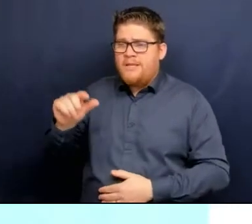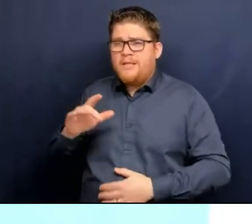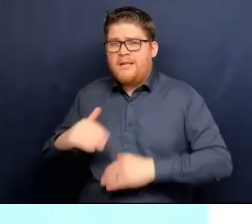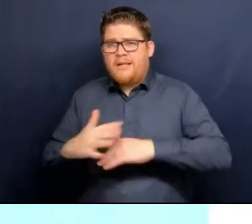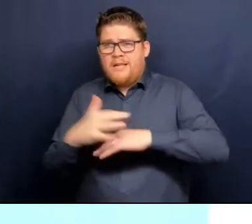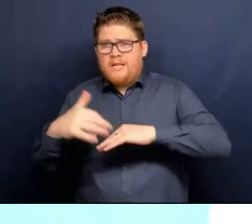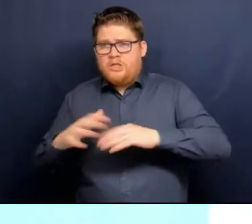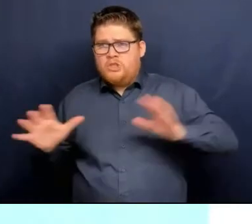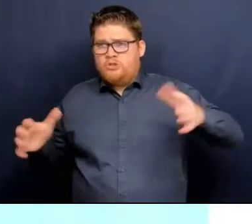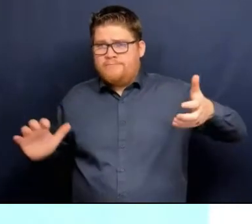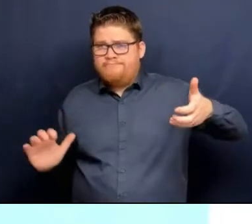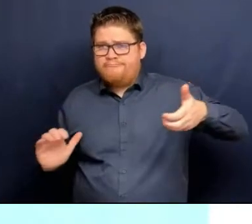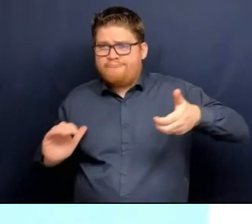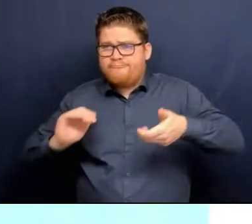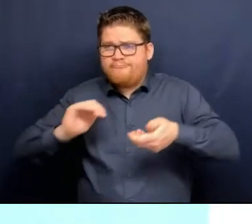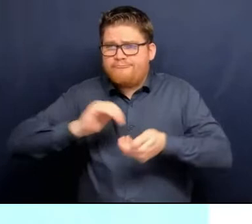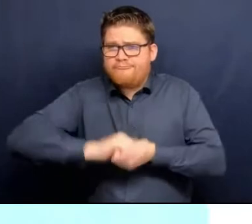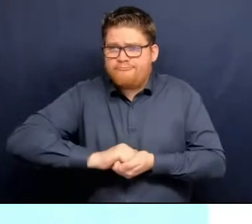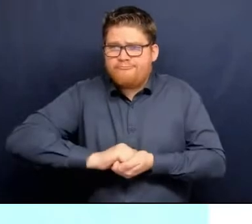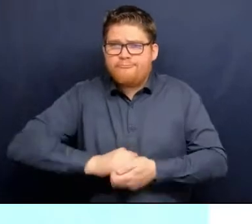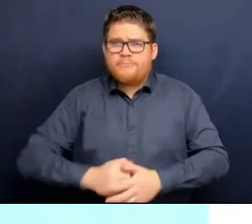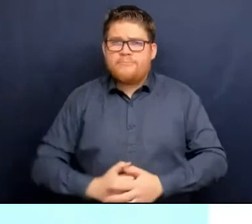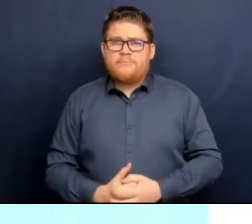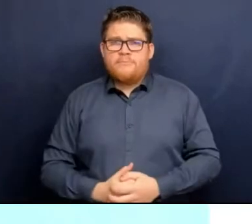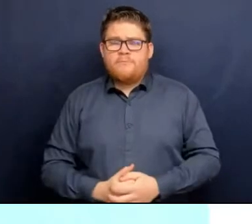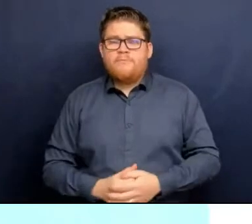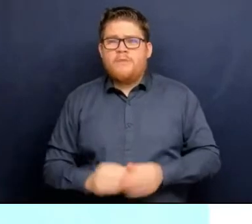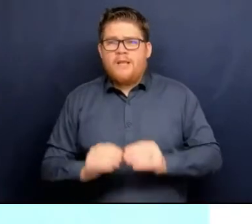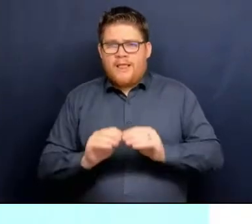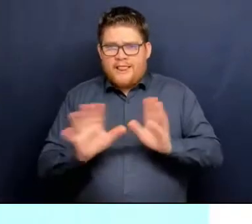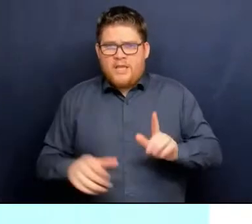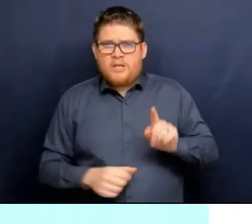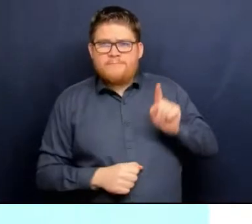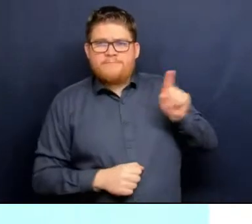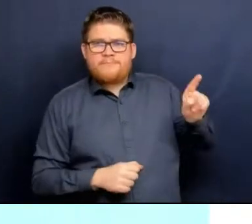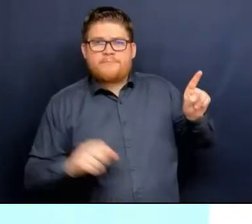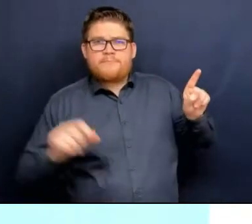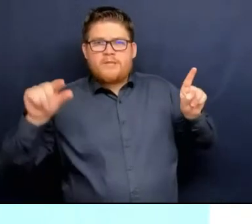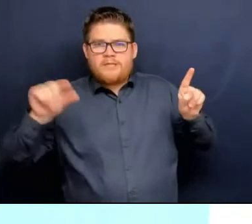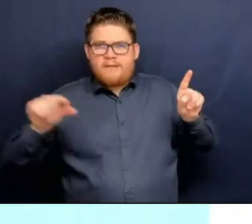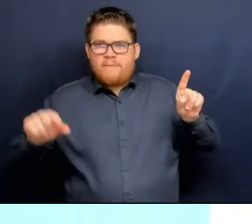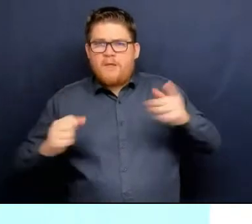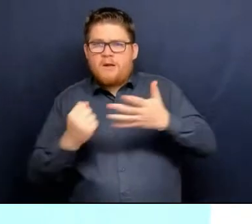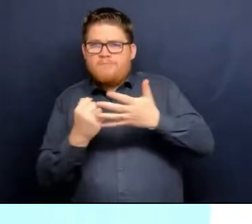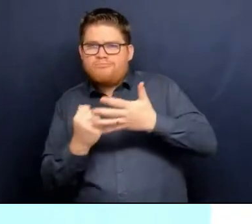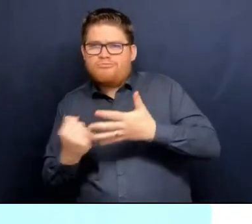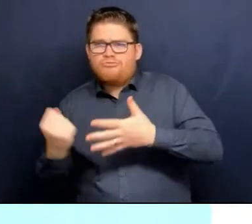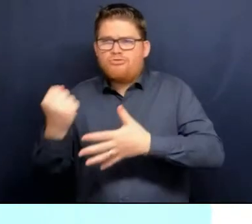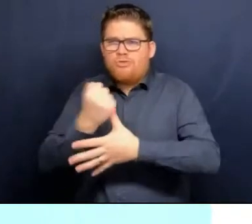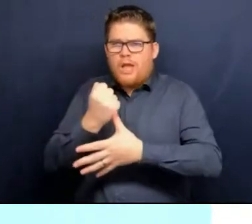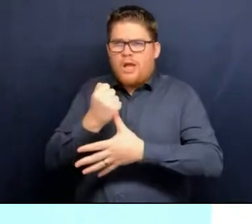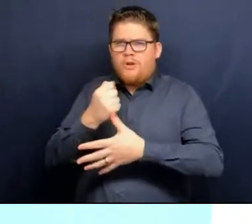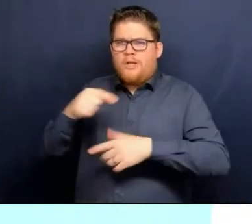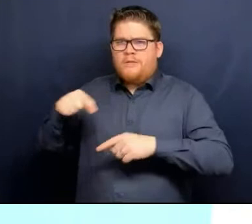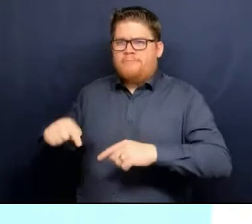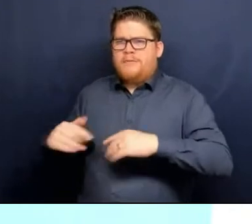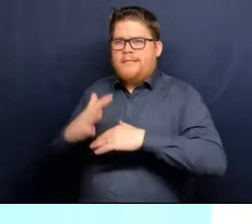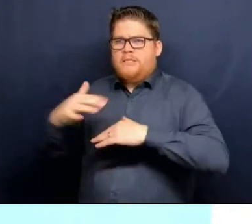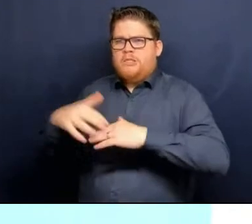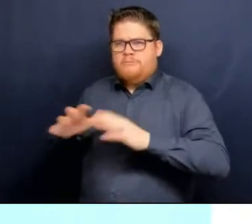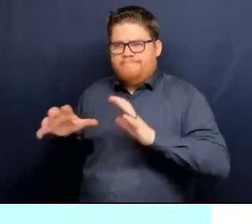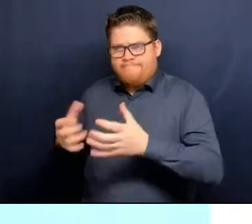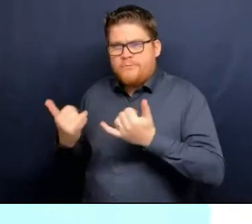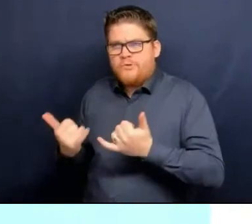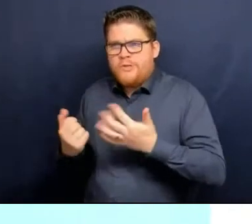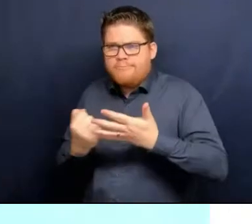the implementation of the BC First Nations Justice Strategy as one of its key priorities. For far too long, First Nations and other